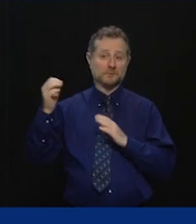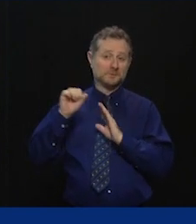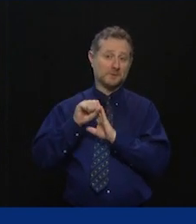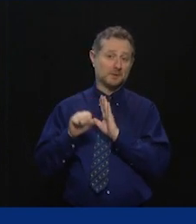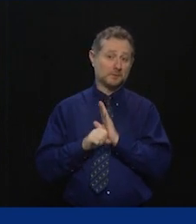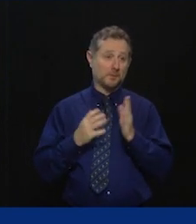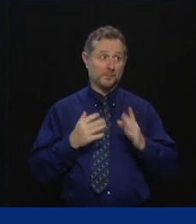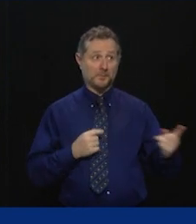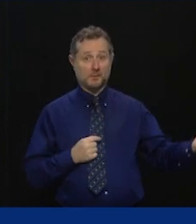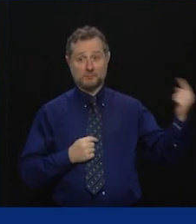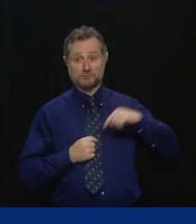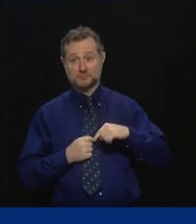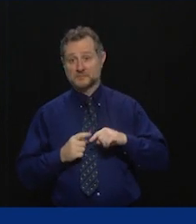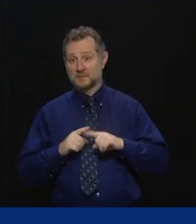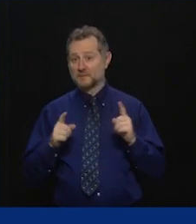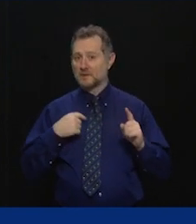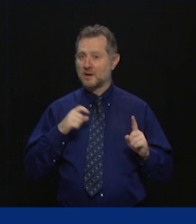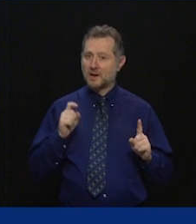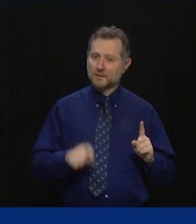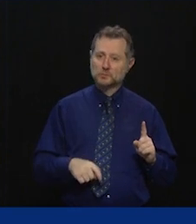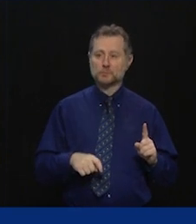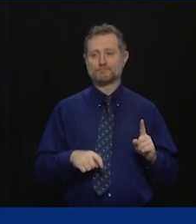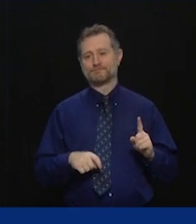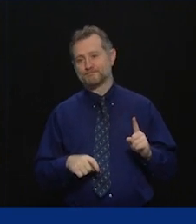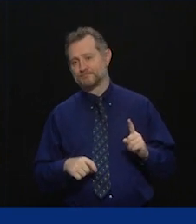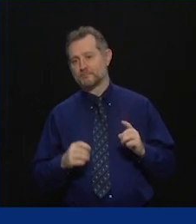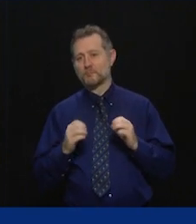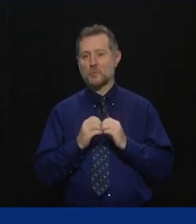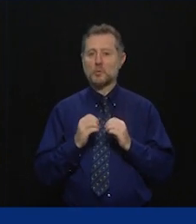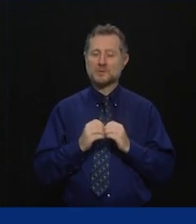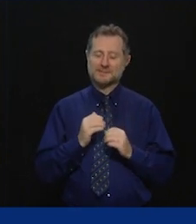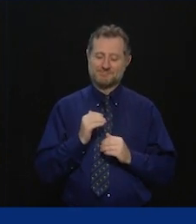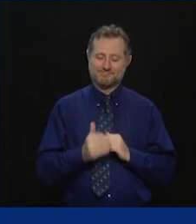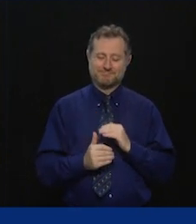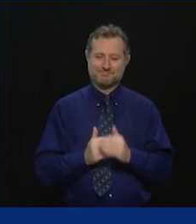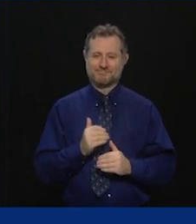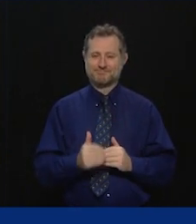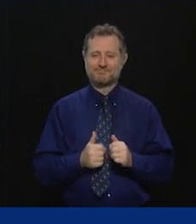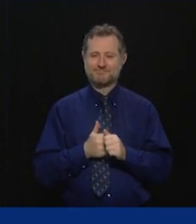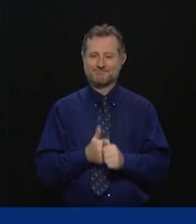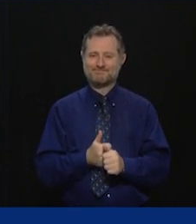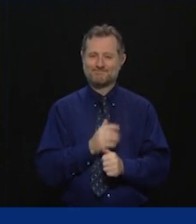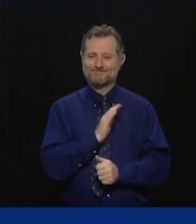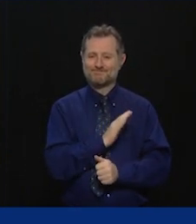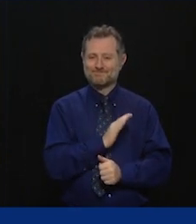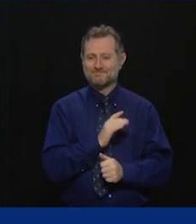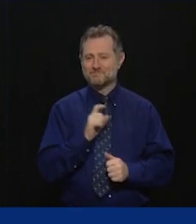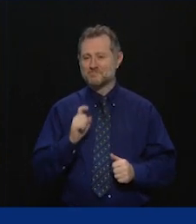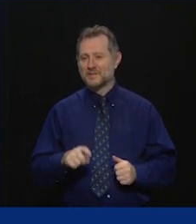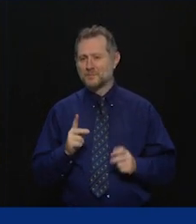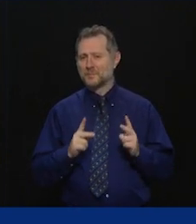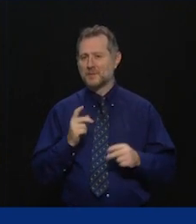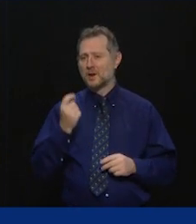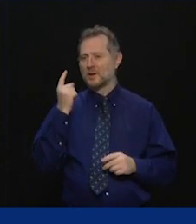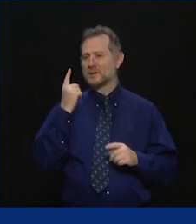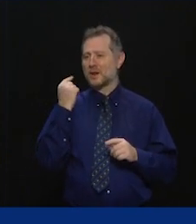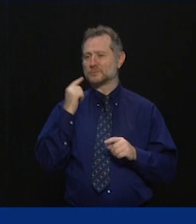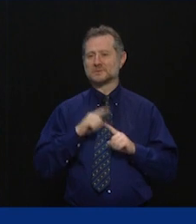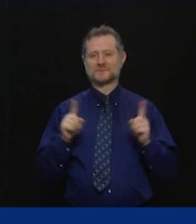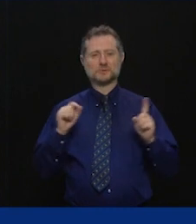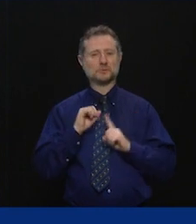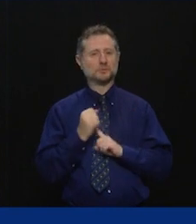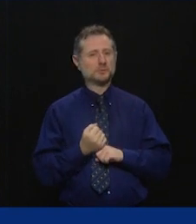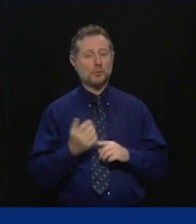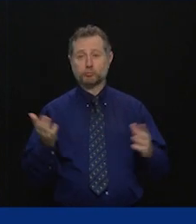take some other steps to make that happen. And I think everyone understands that last year was a different dynamic in terms of the